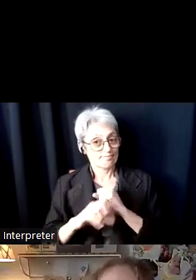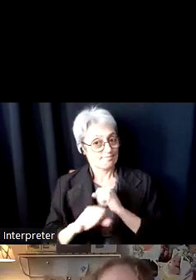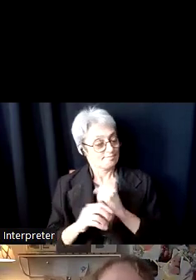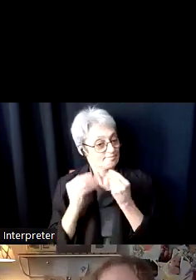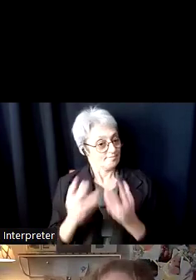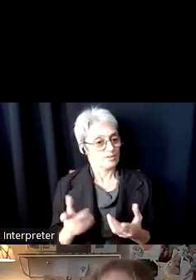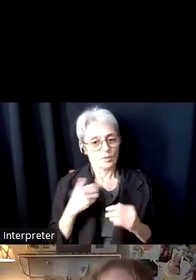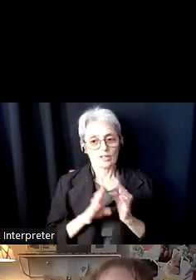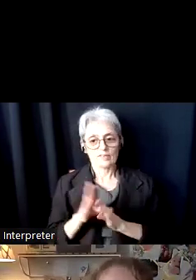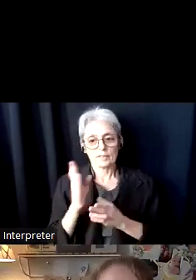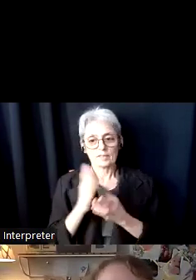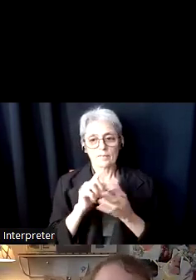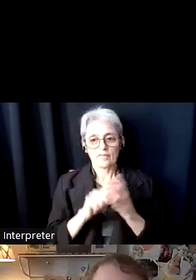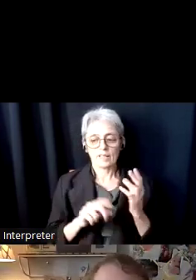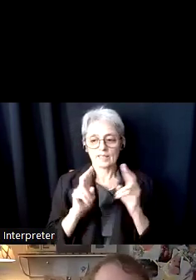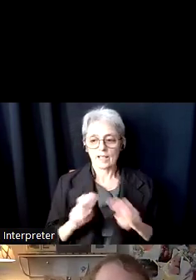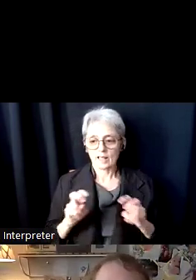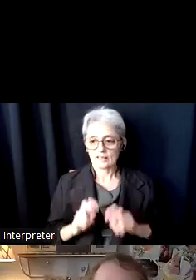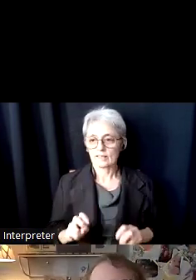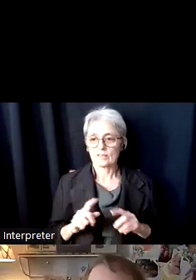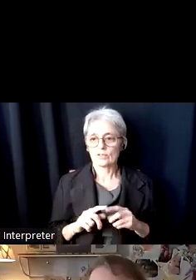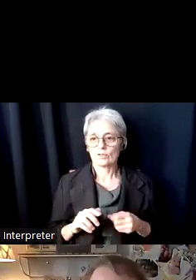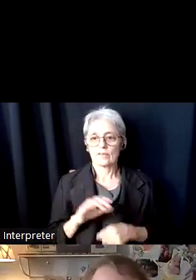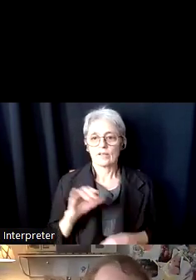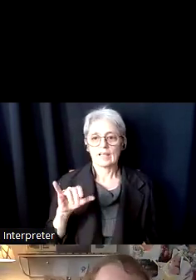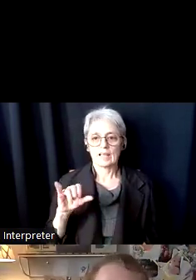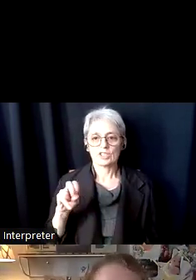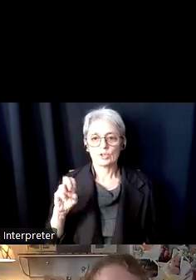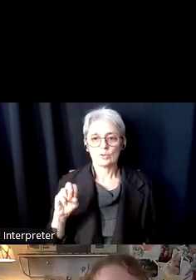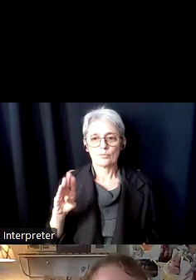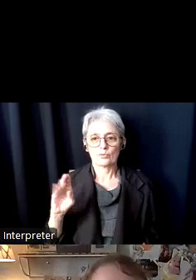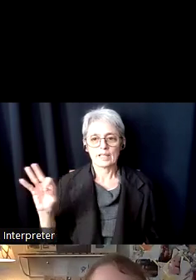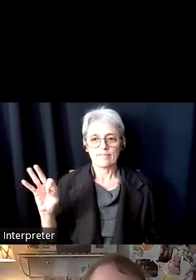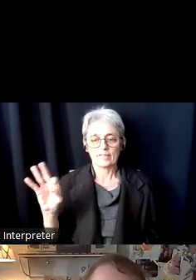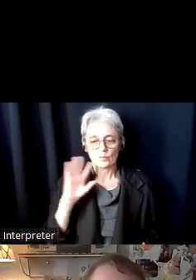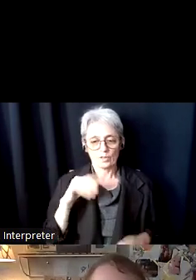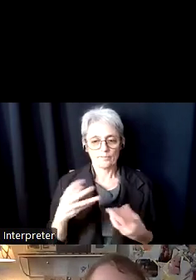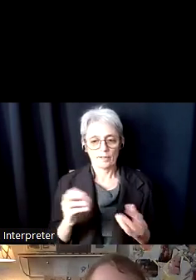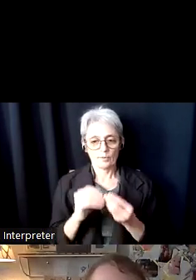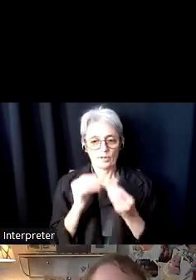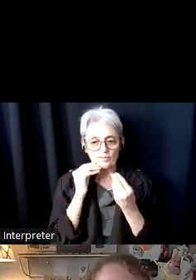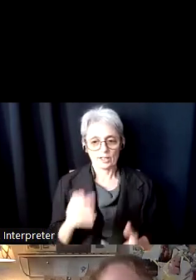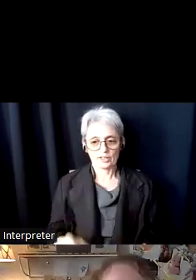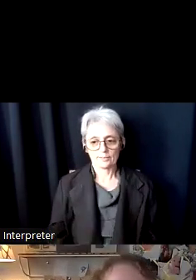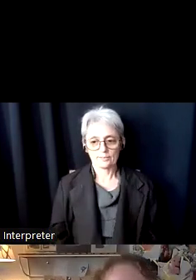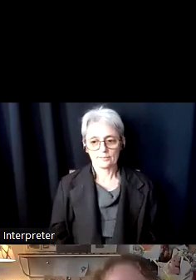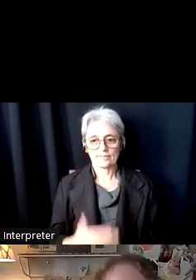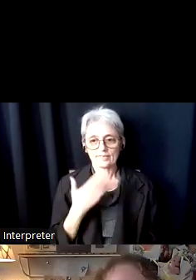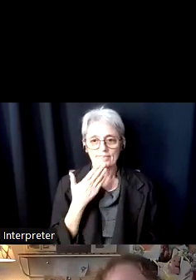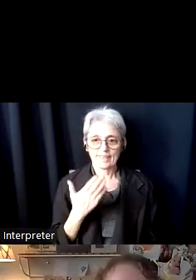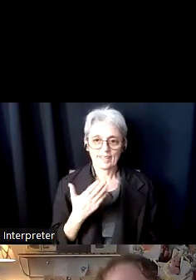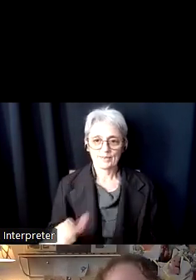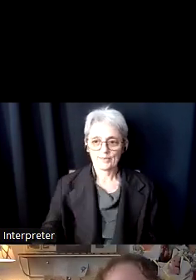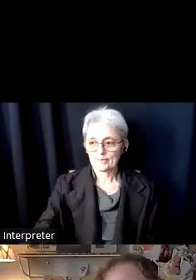some of these analyses into a full issue brief with more information. So stay tuned for that. Thank you.